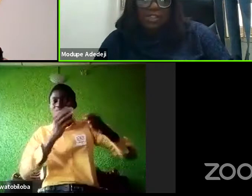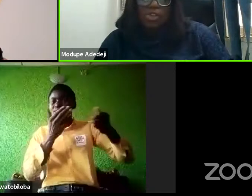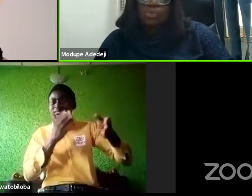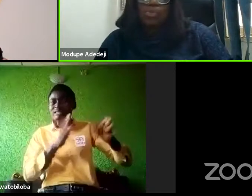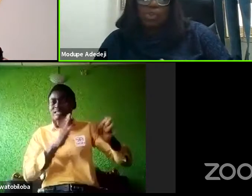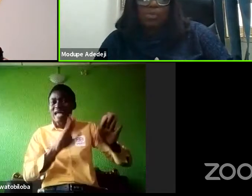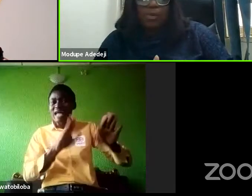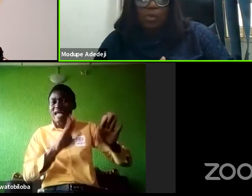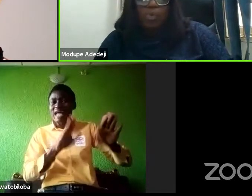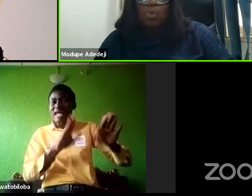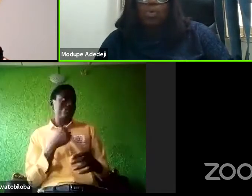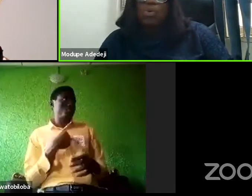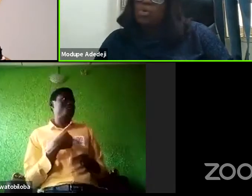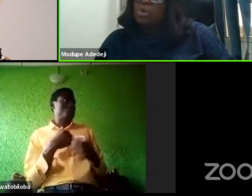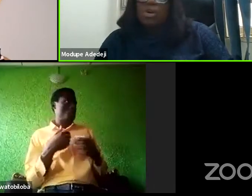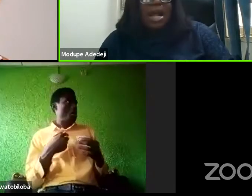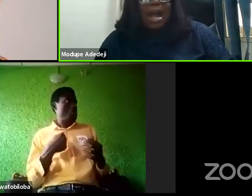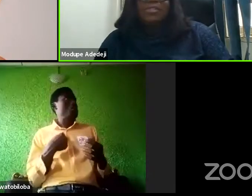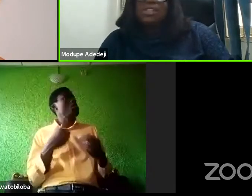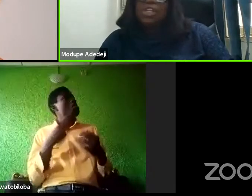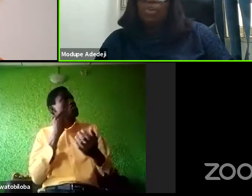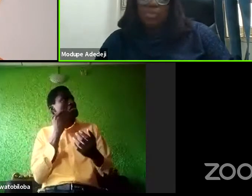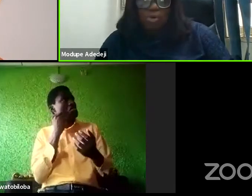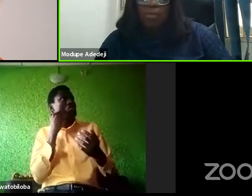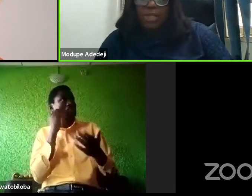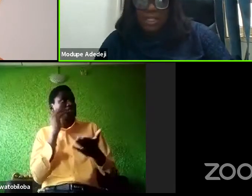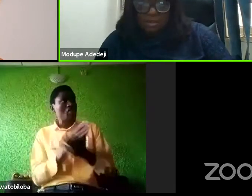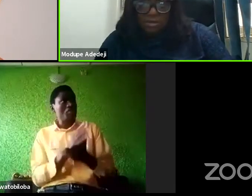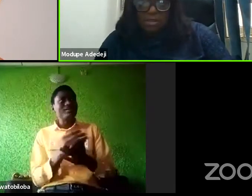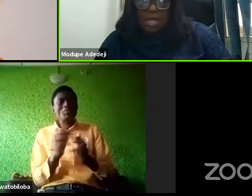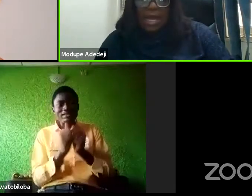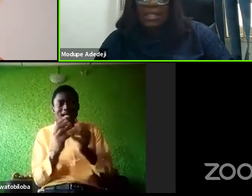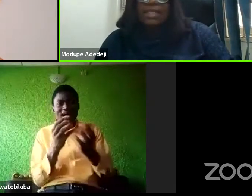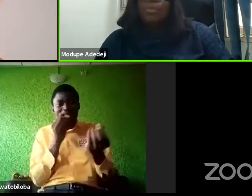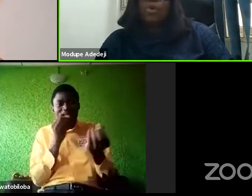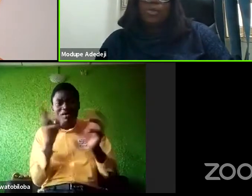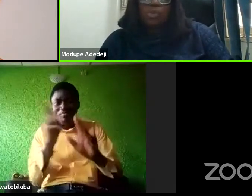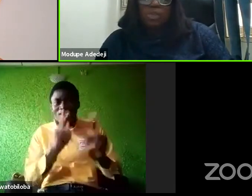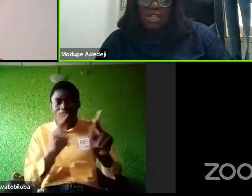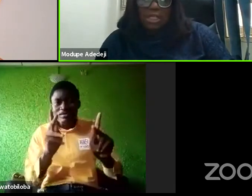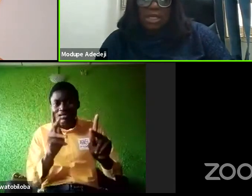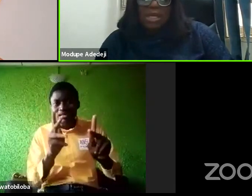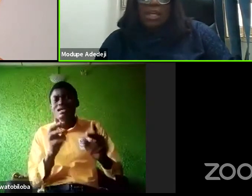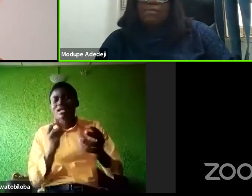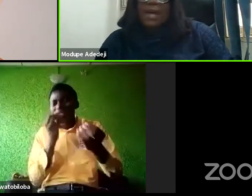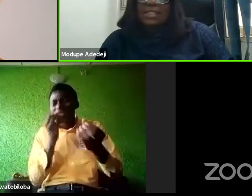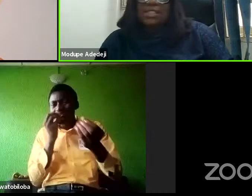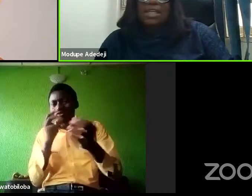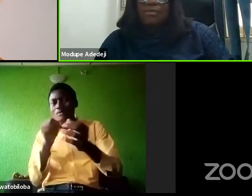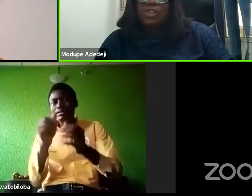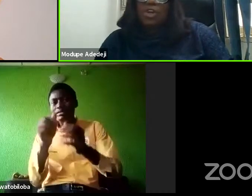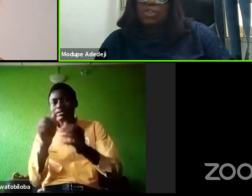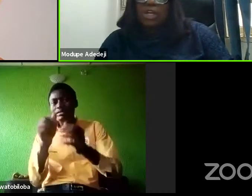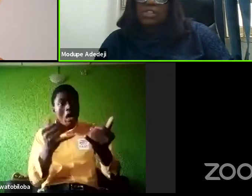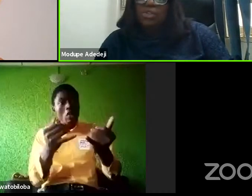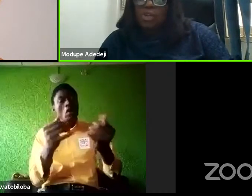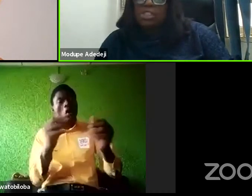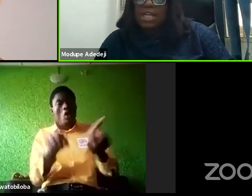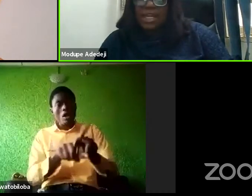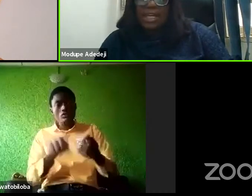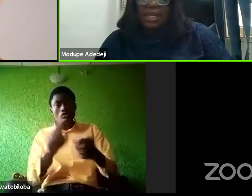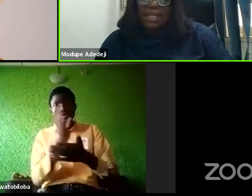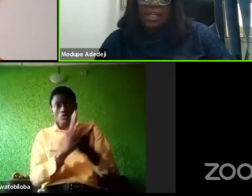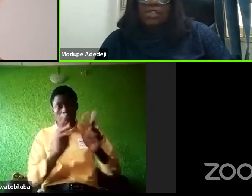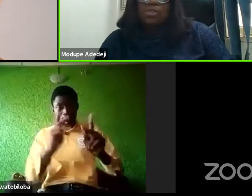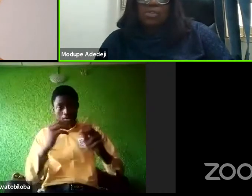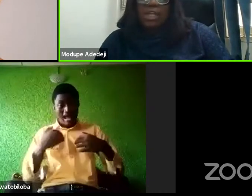pay attention to those people who have this huge complaint and they keep coming to clinic. In fact, if the doctor is not